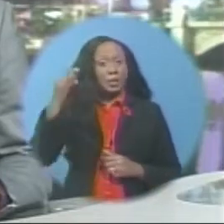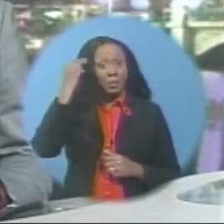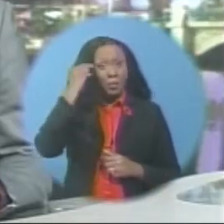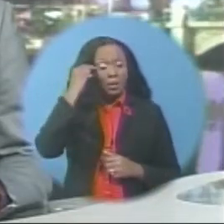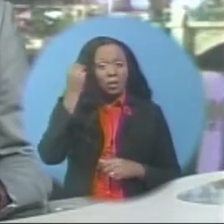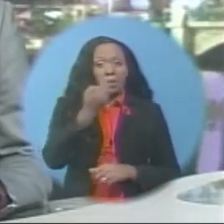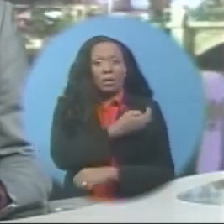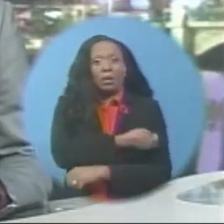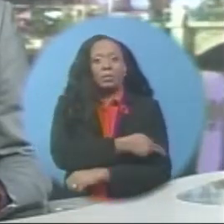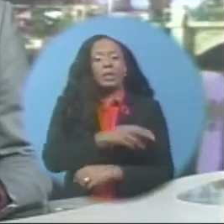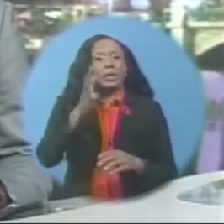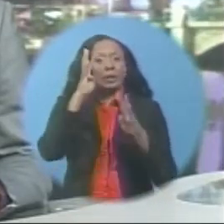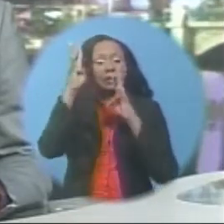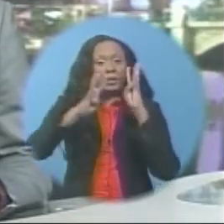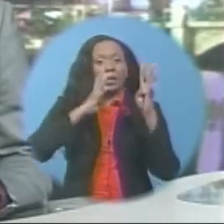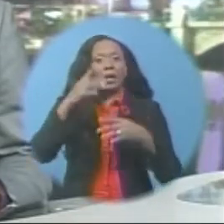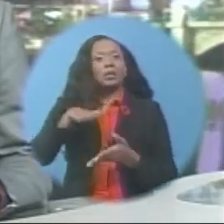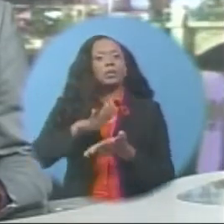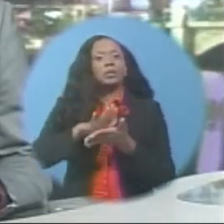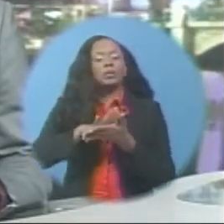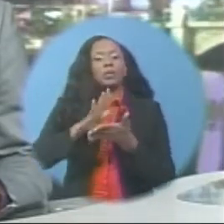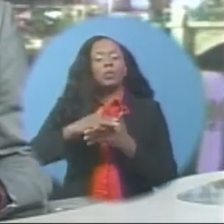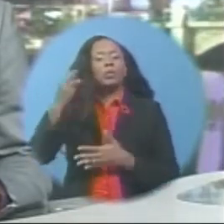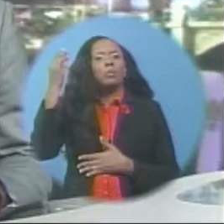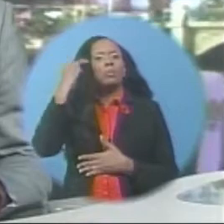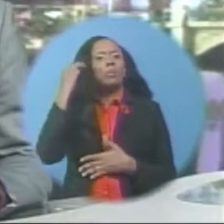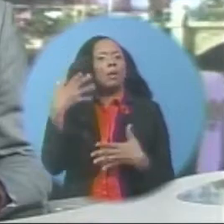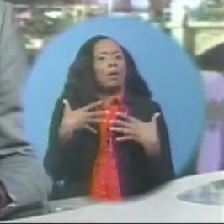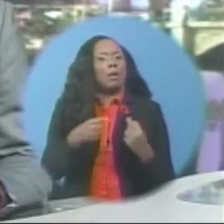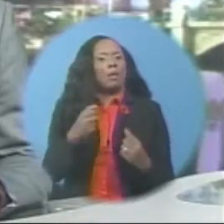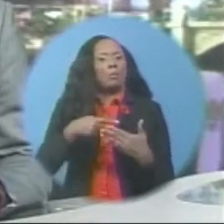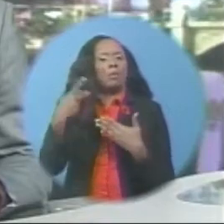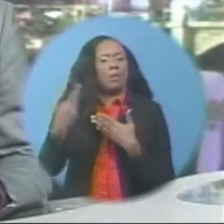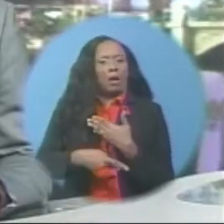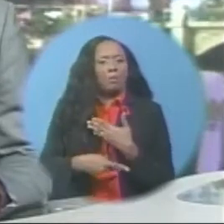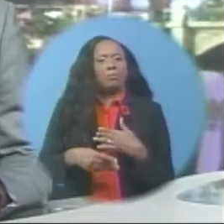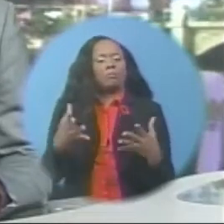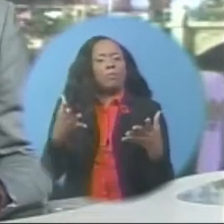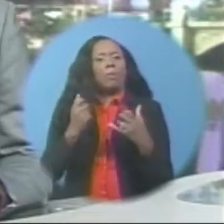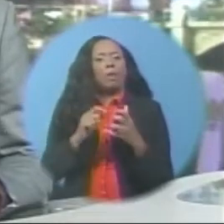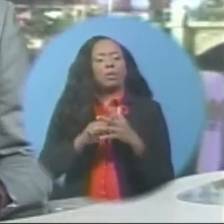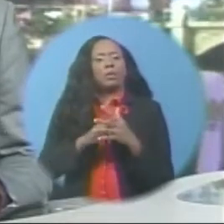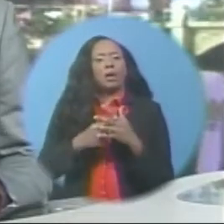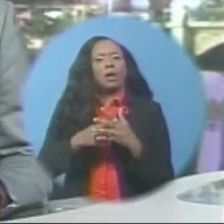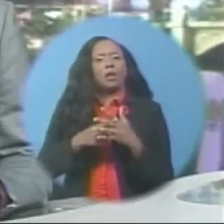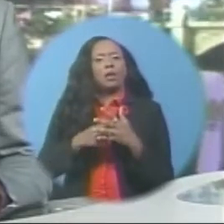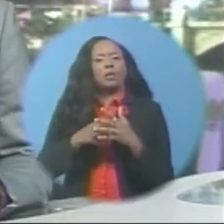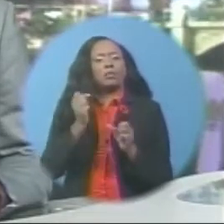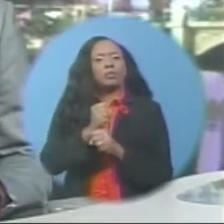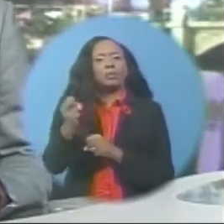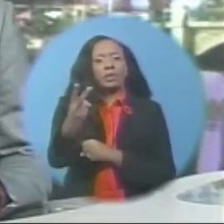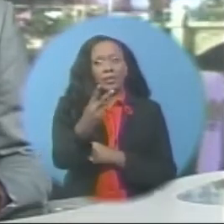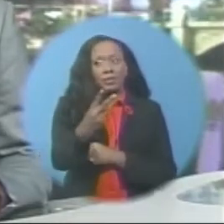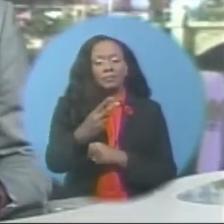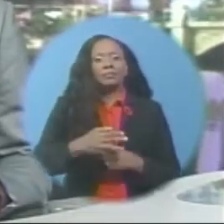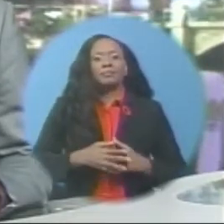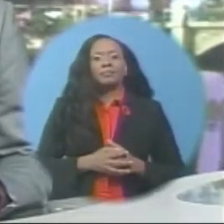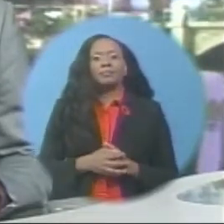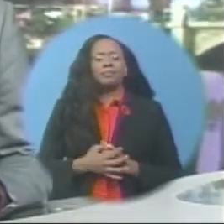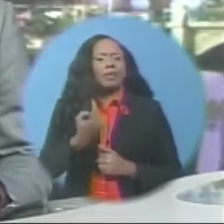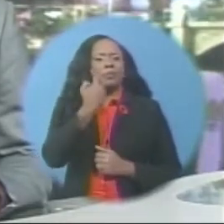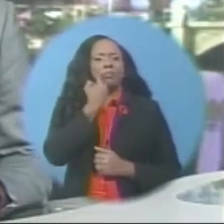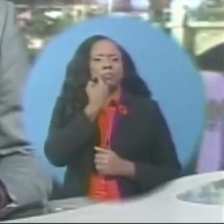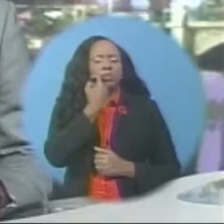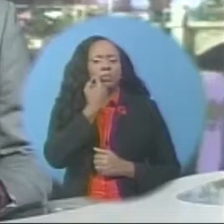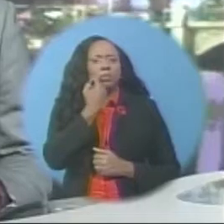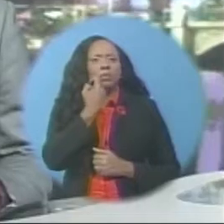Psychiatric Hospital has devised a school-based mental health program which it hopes to start rolling out over the next 2 years. It comes against the background of recent